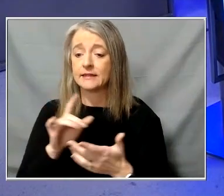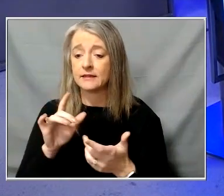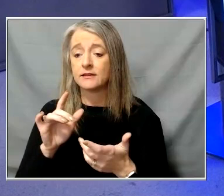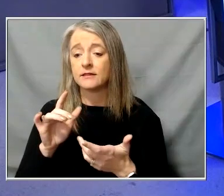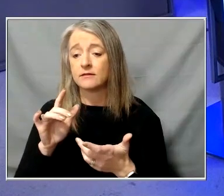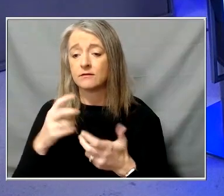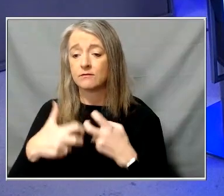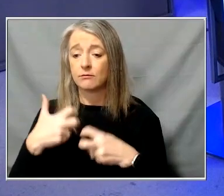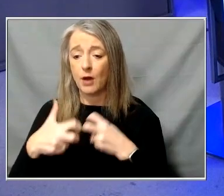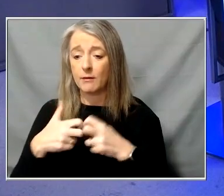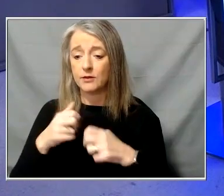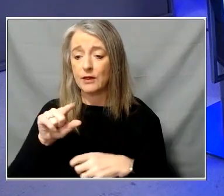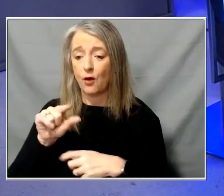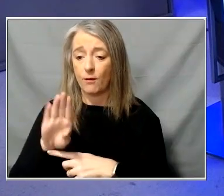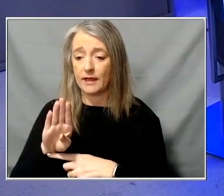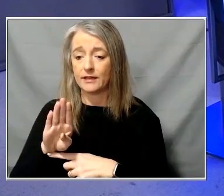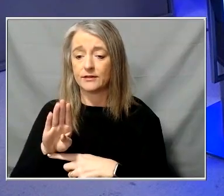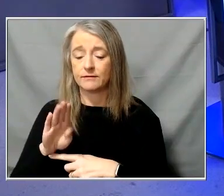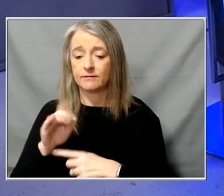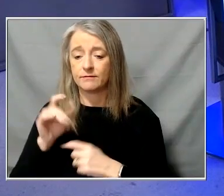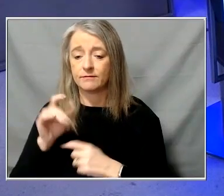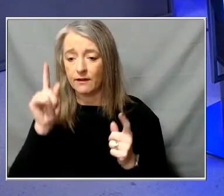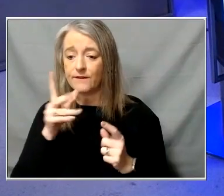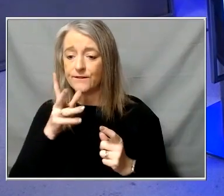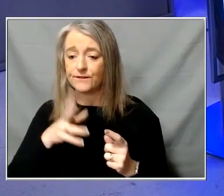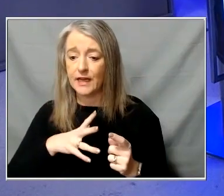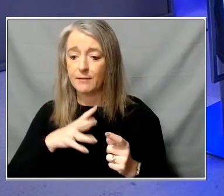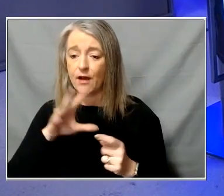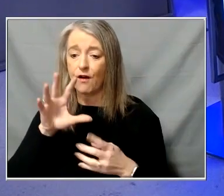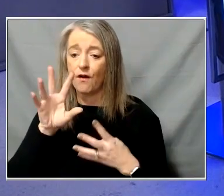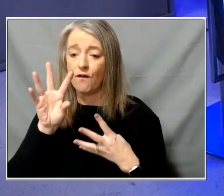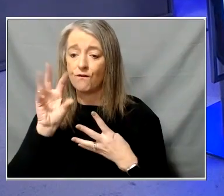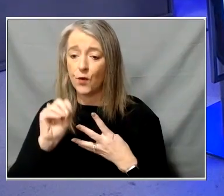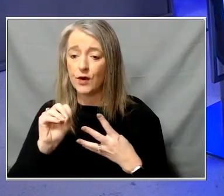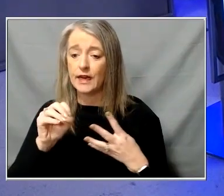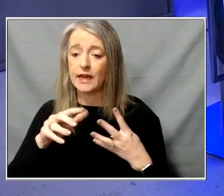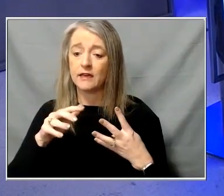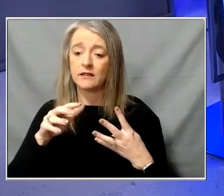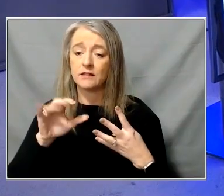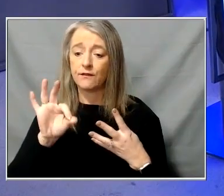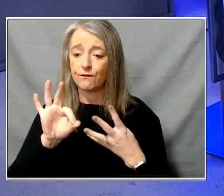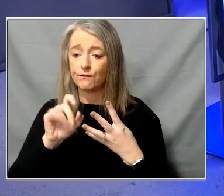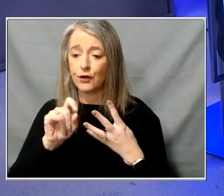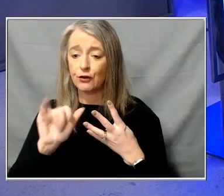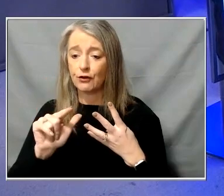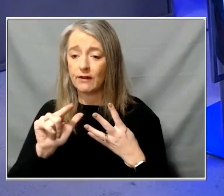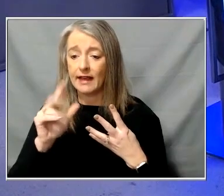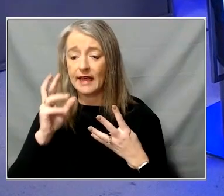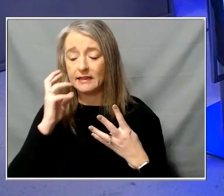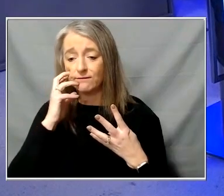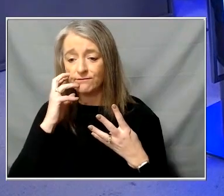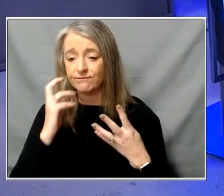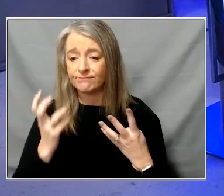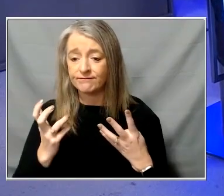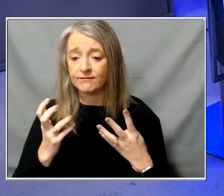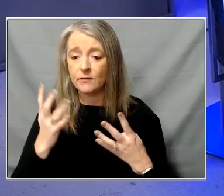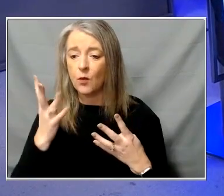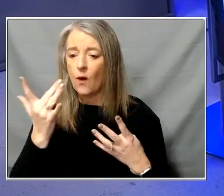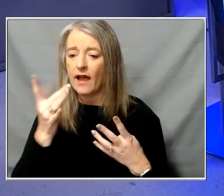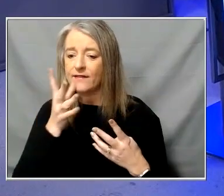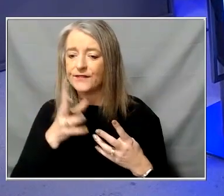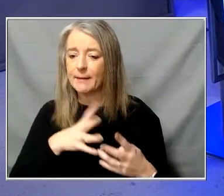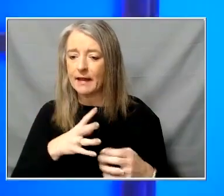was surprised because female, 40, fertile, and excess weight. Yeah. Why females?